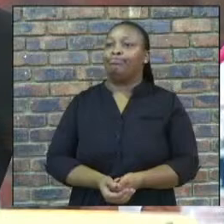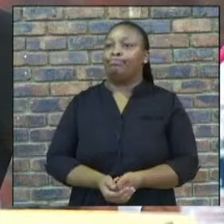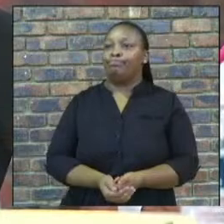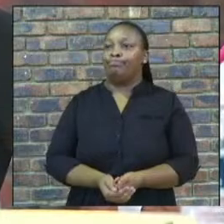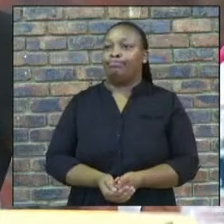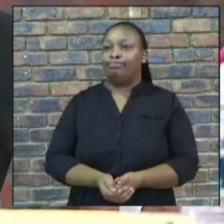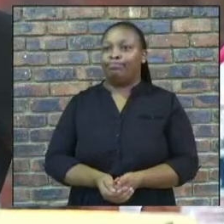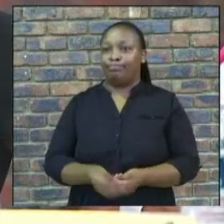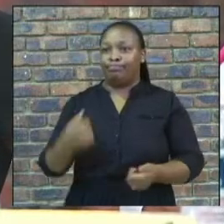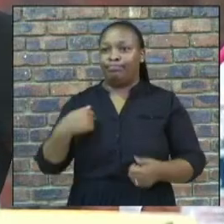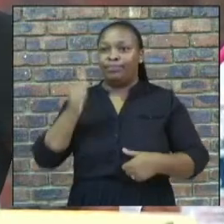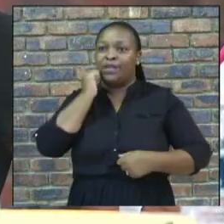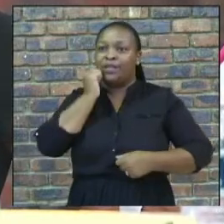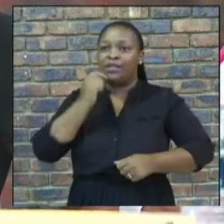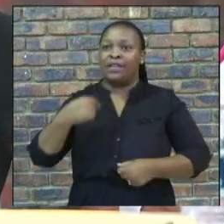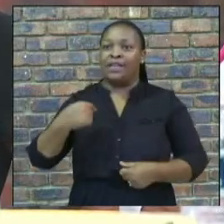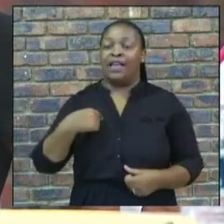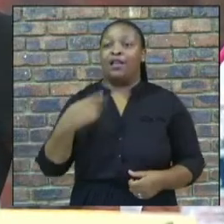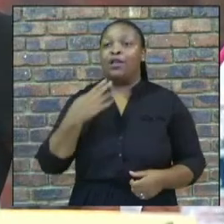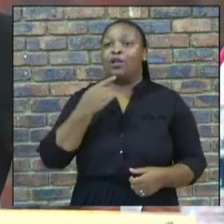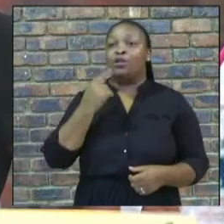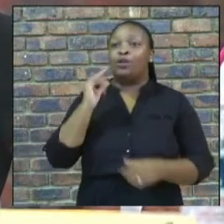Ngiyaxolisa angizokhuluma isilungu.